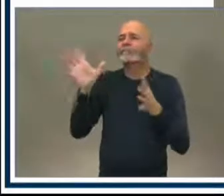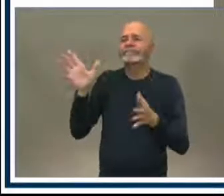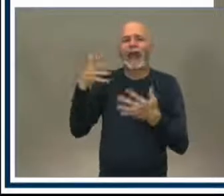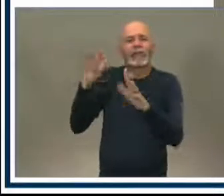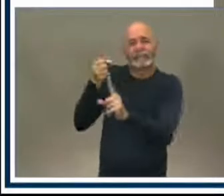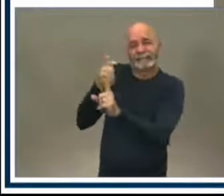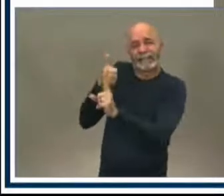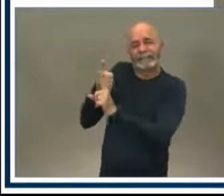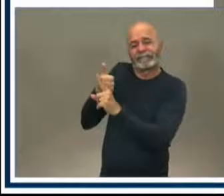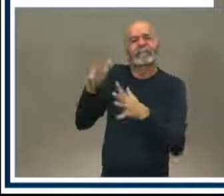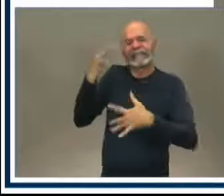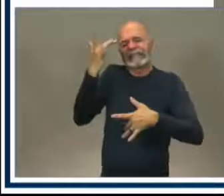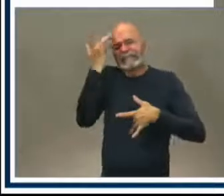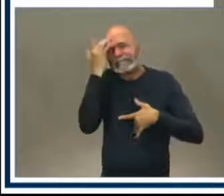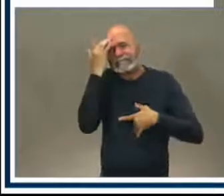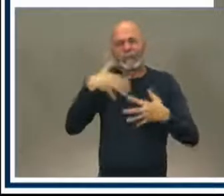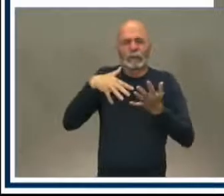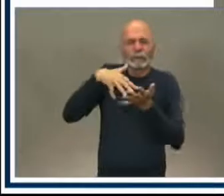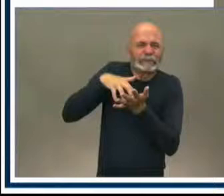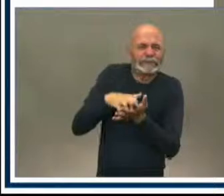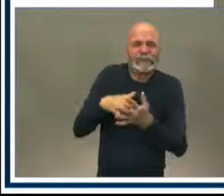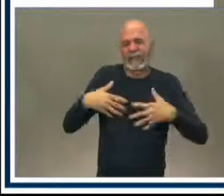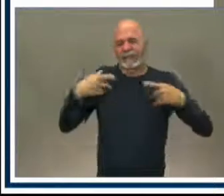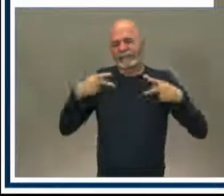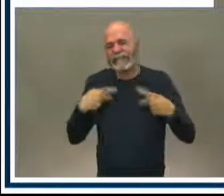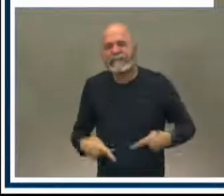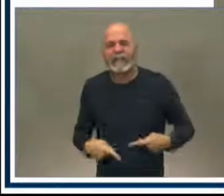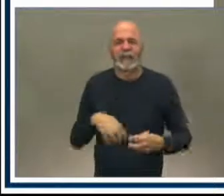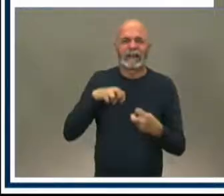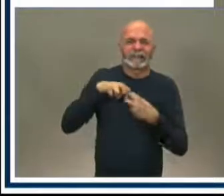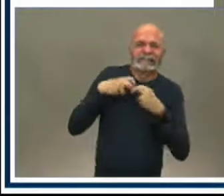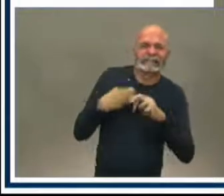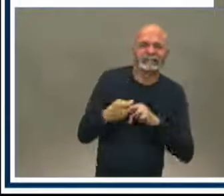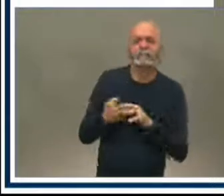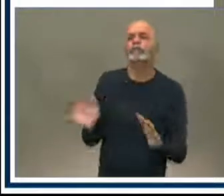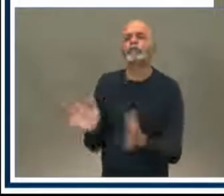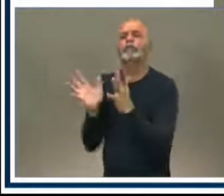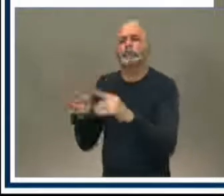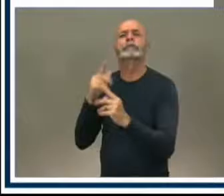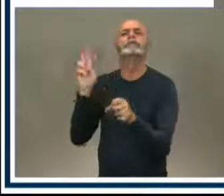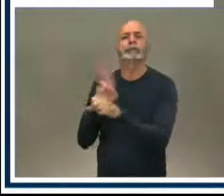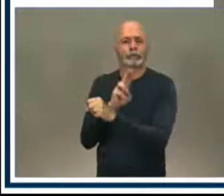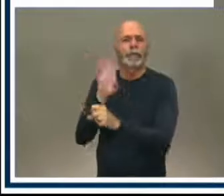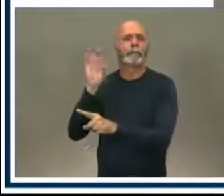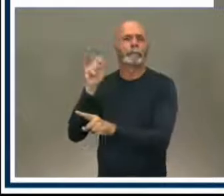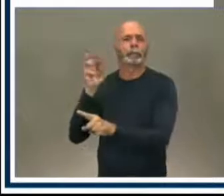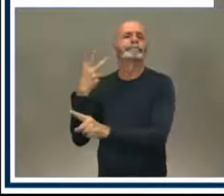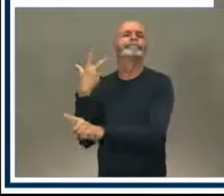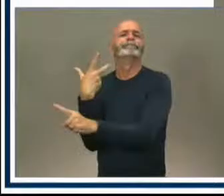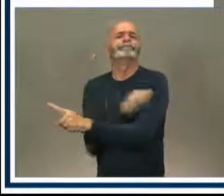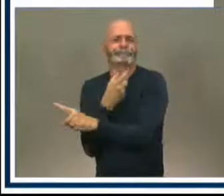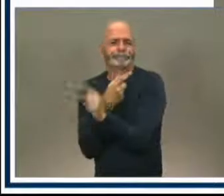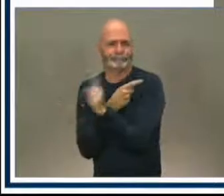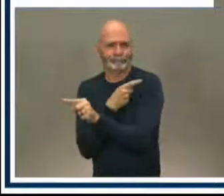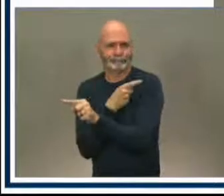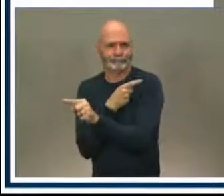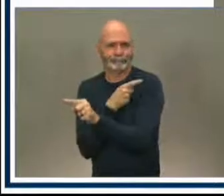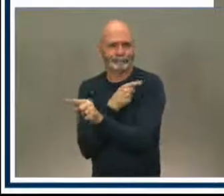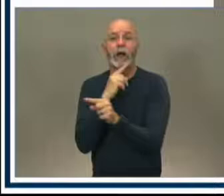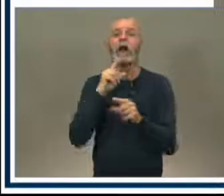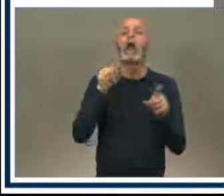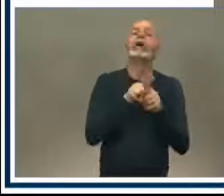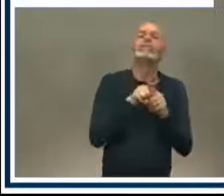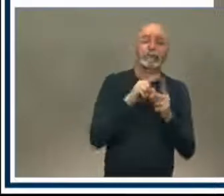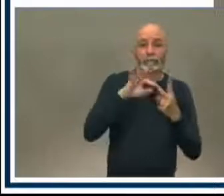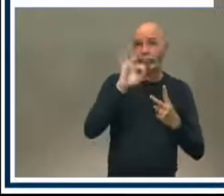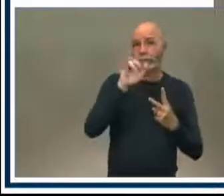3rd doses, and the rollout of booster doses in long-term care along with flu vaccine is underway.